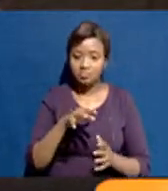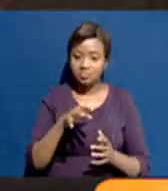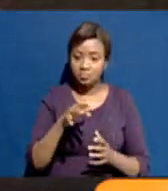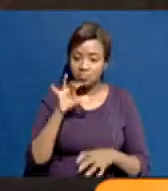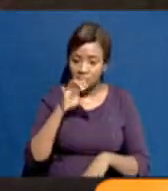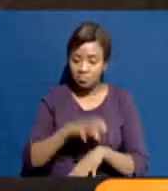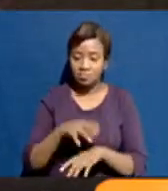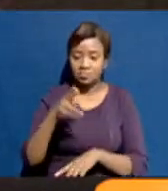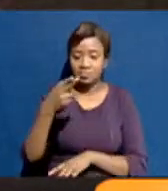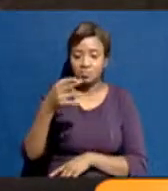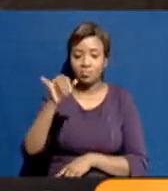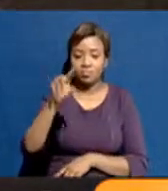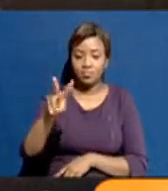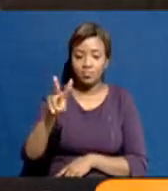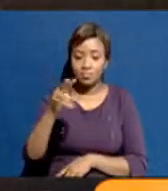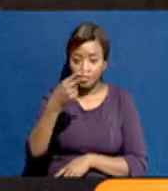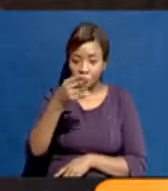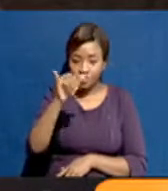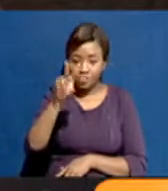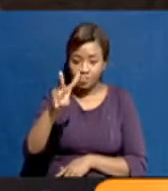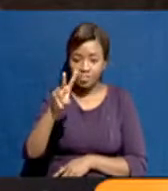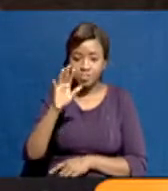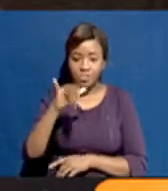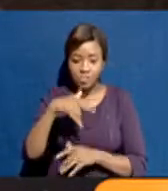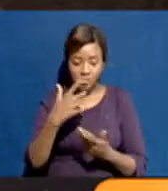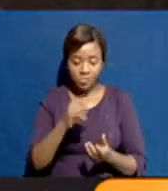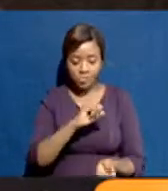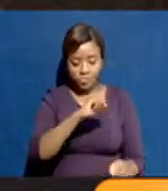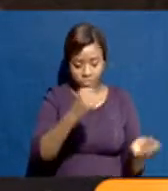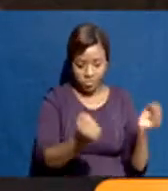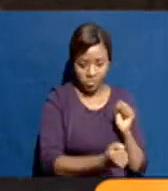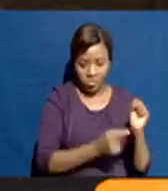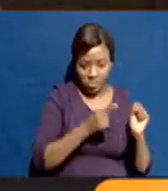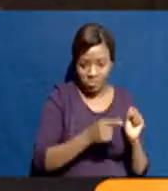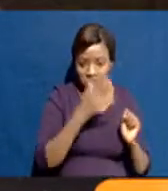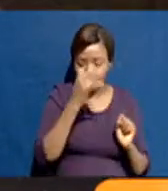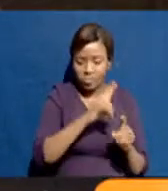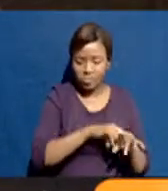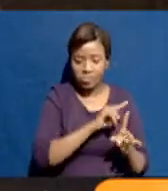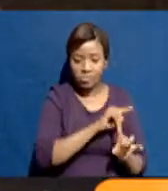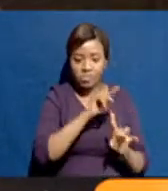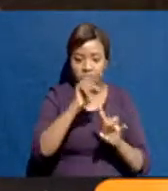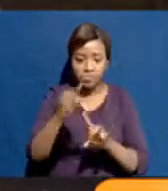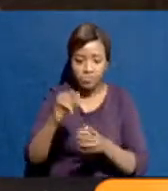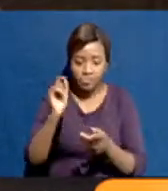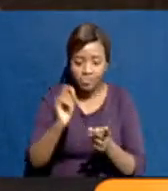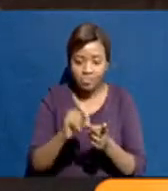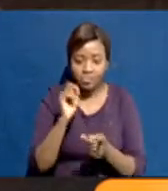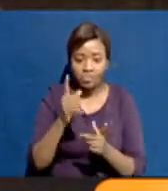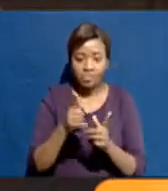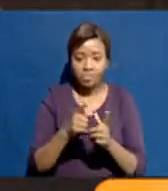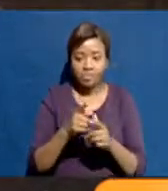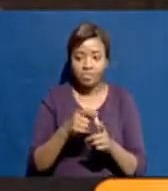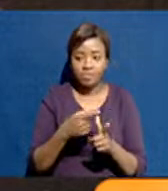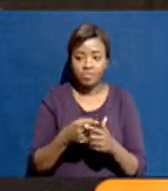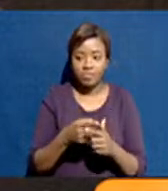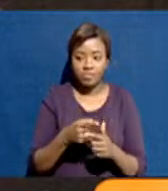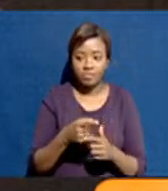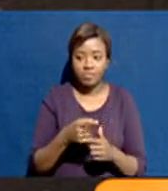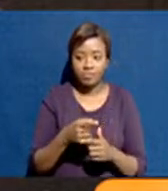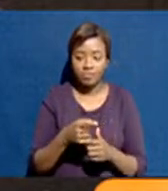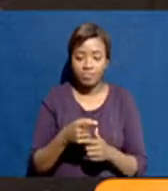we can be sure, came from this violation, because by the time they come, we give them a test and then you give them a